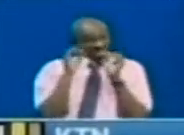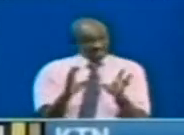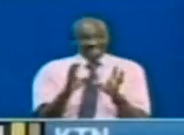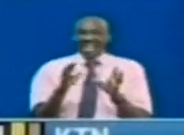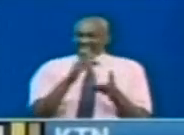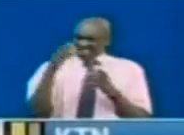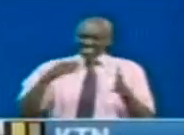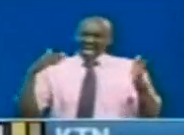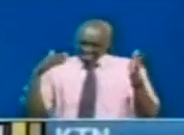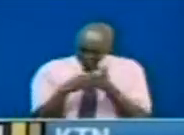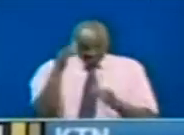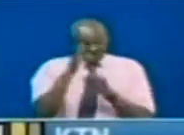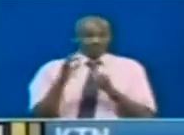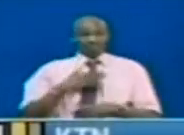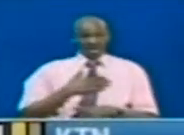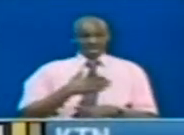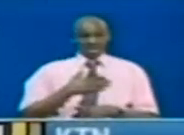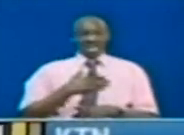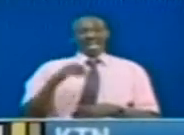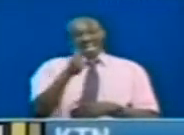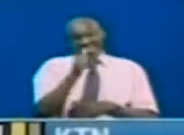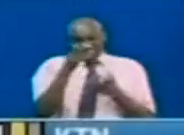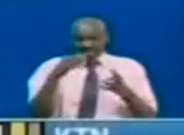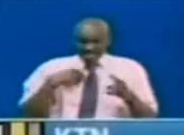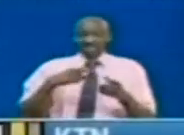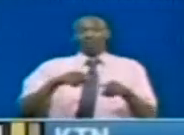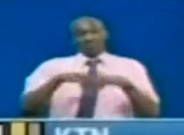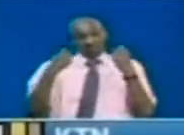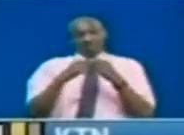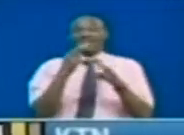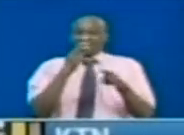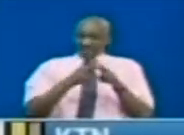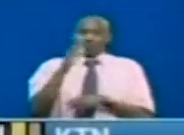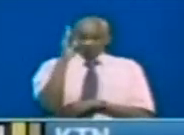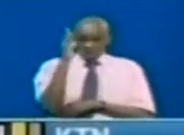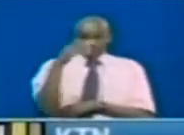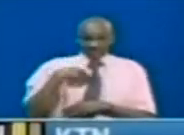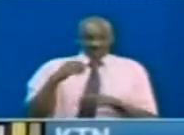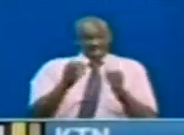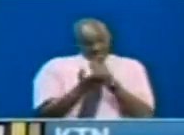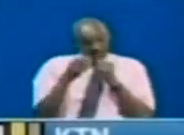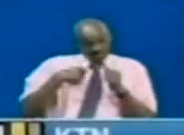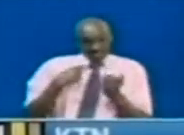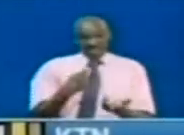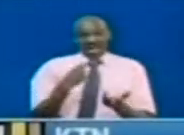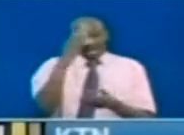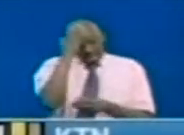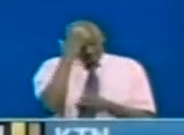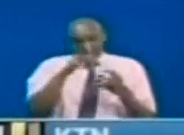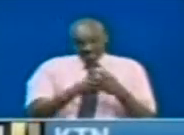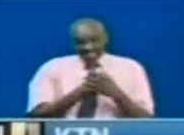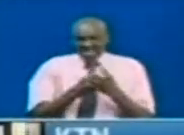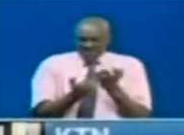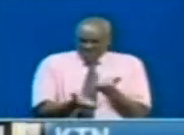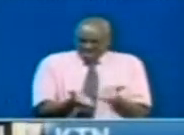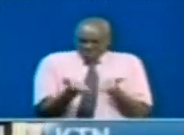that contradicts my faith, anything that mocks the God who got me from the wilderness and humble beginnings and raised